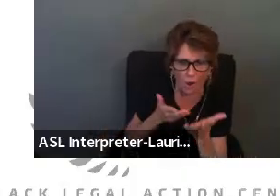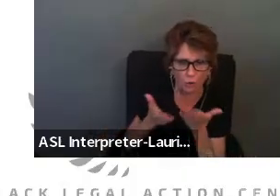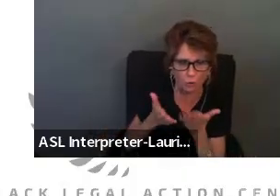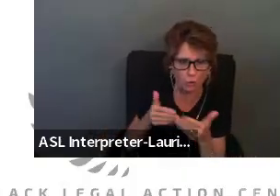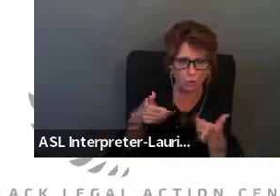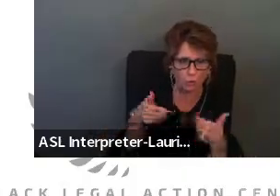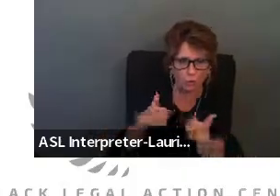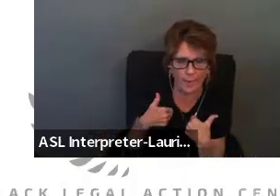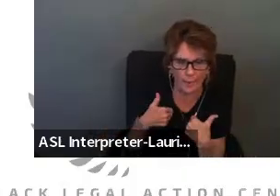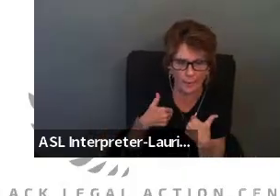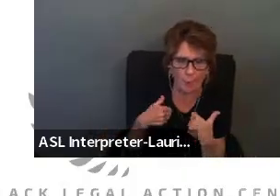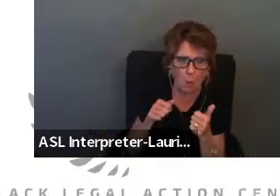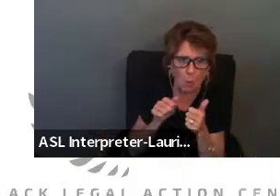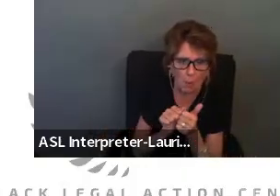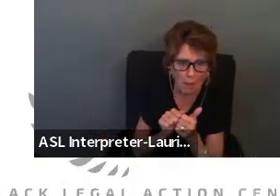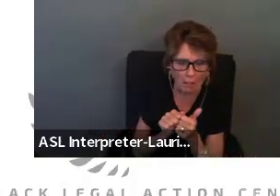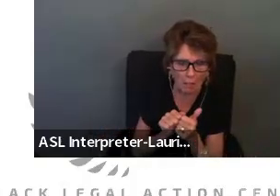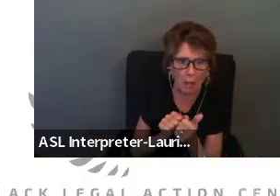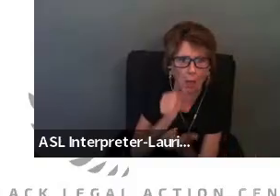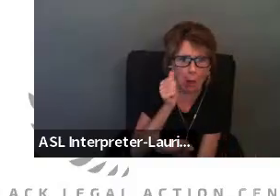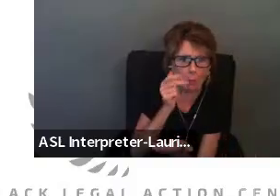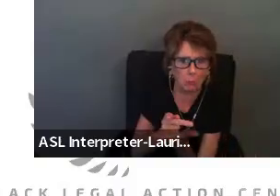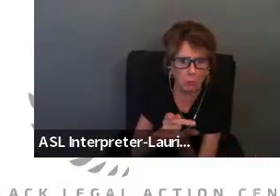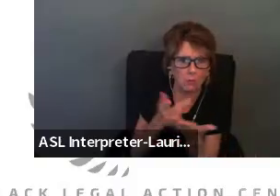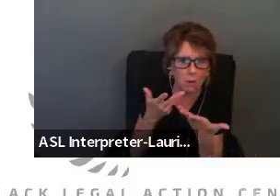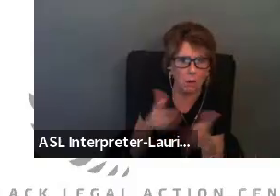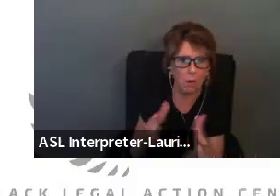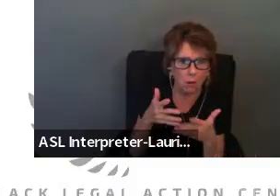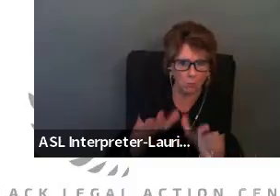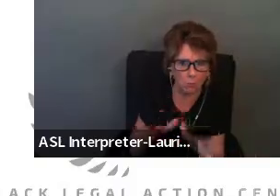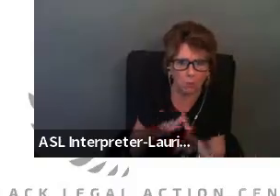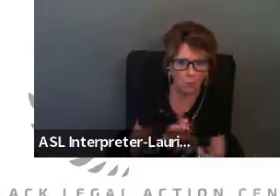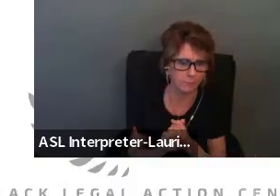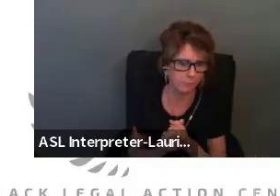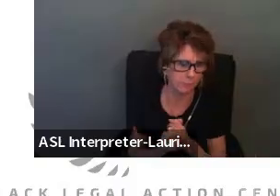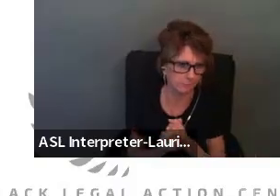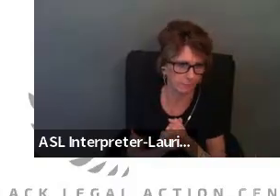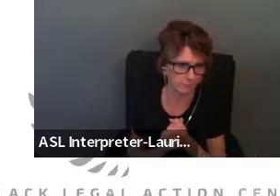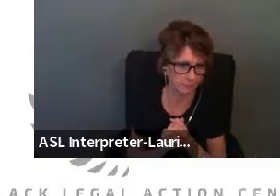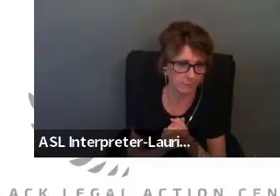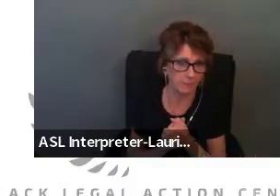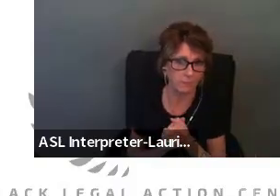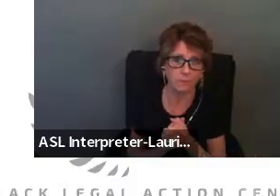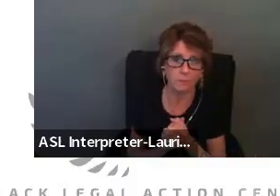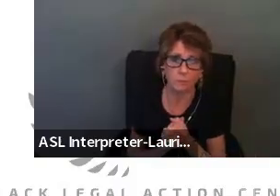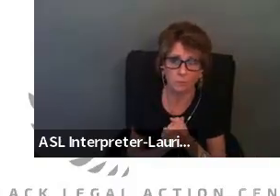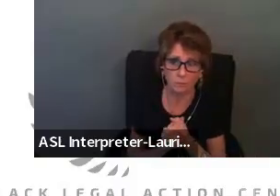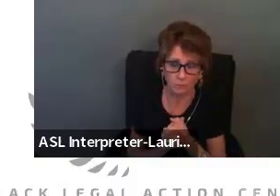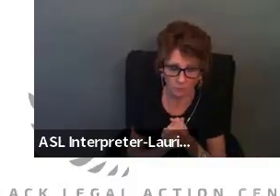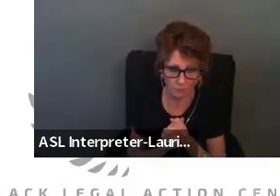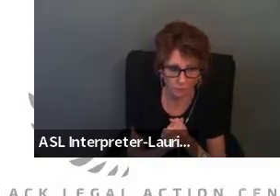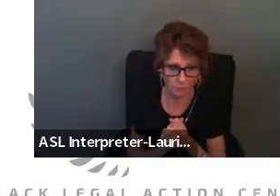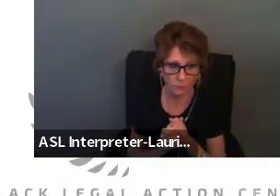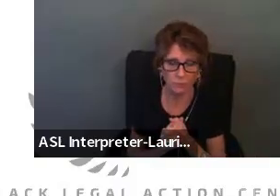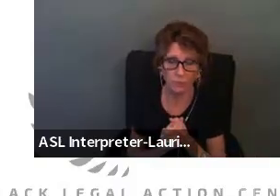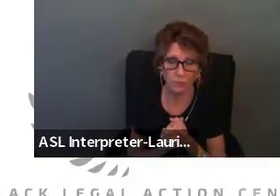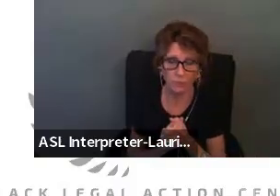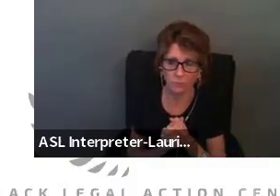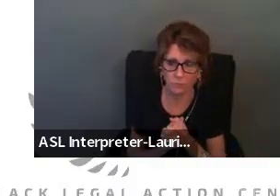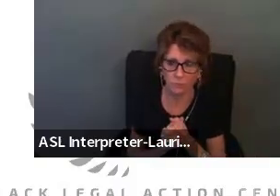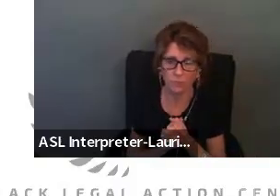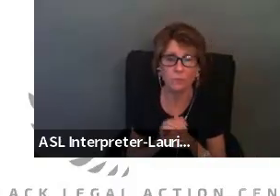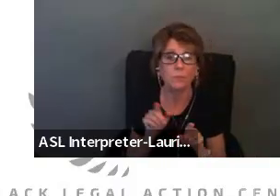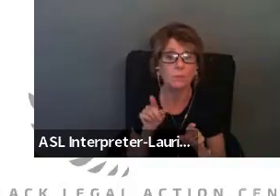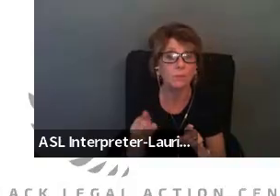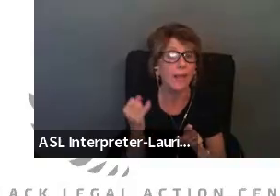Information that the landlord is not required to provide you, not required to